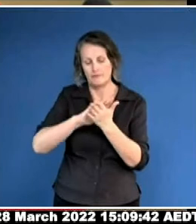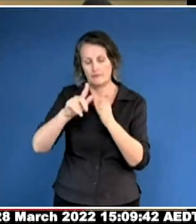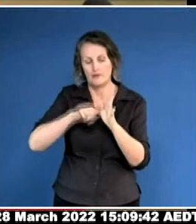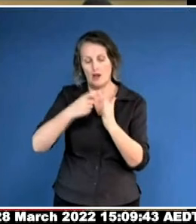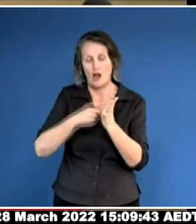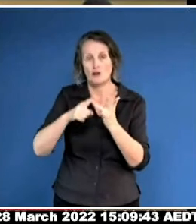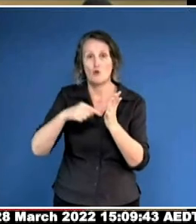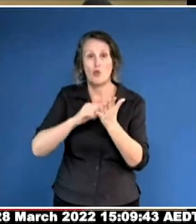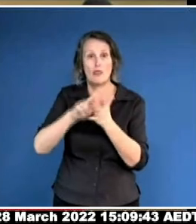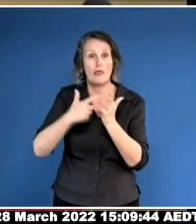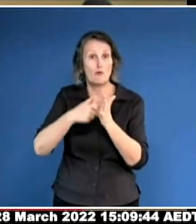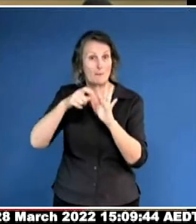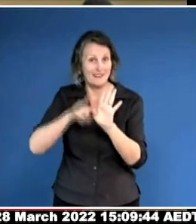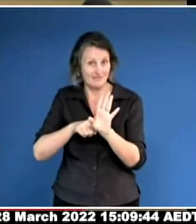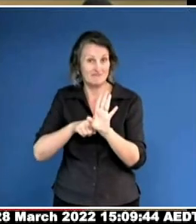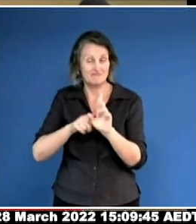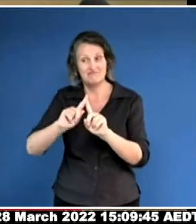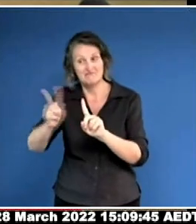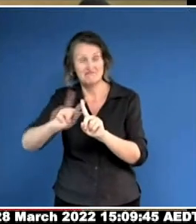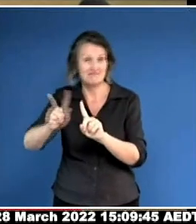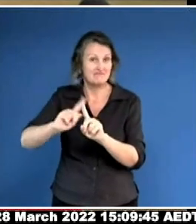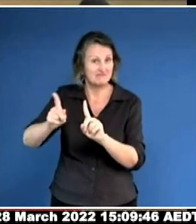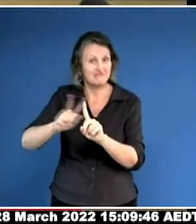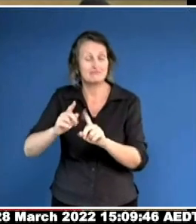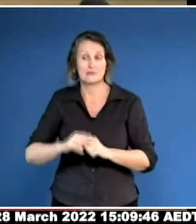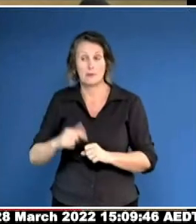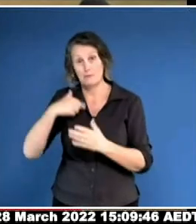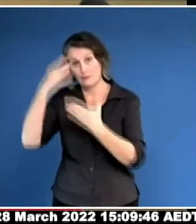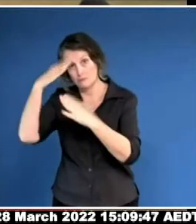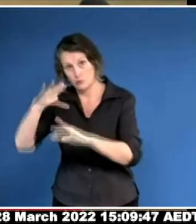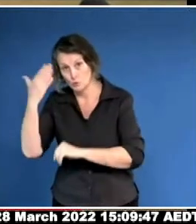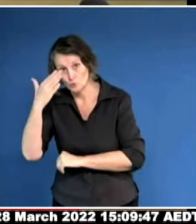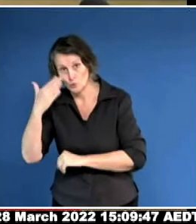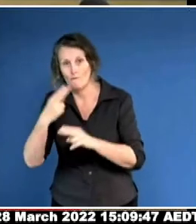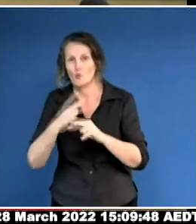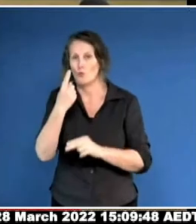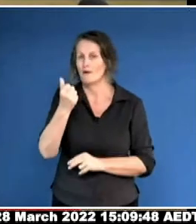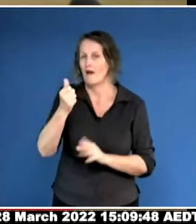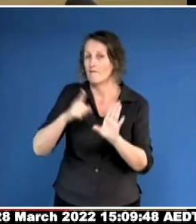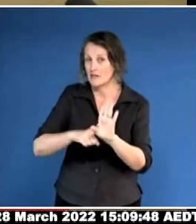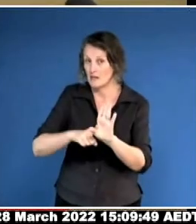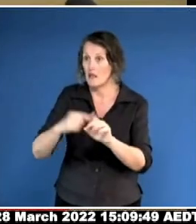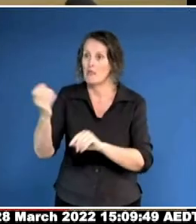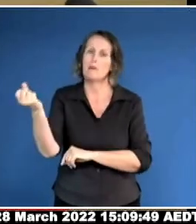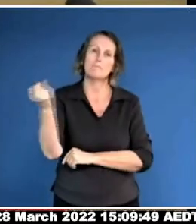I attended the boarding school for 1.5 years before returning to the local country school I'd been to